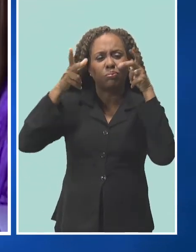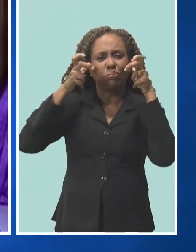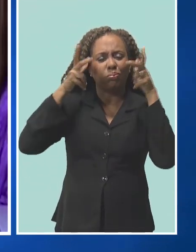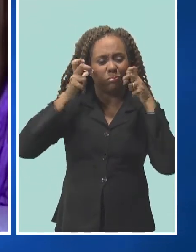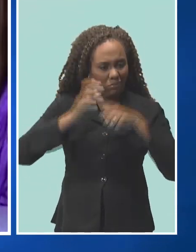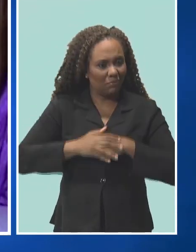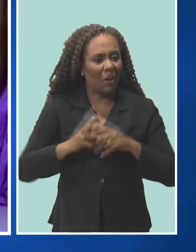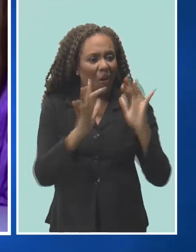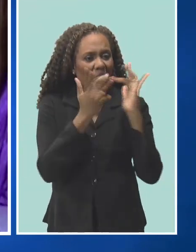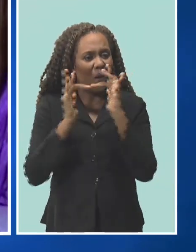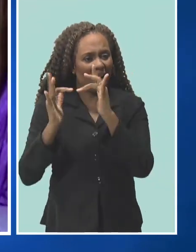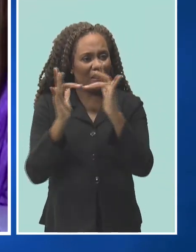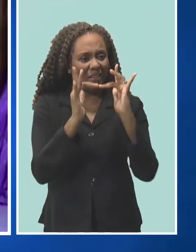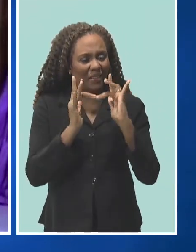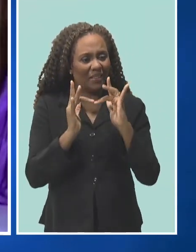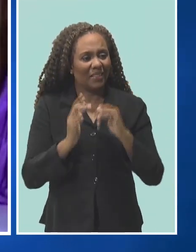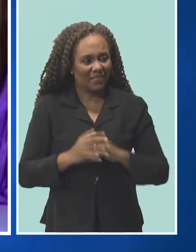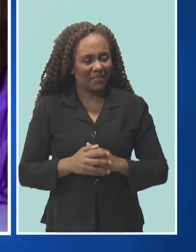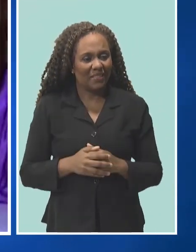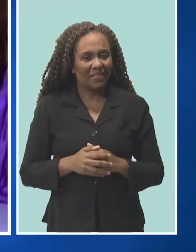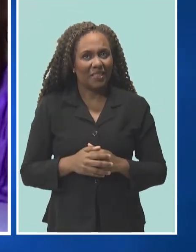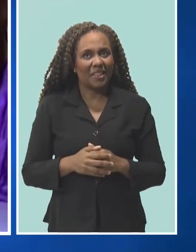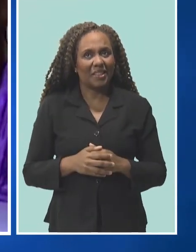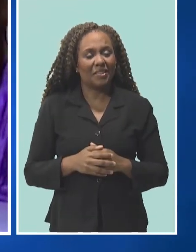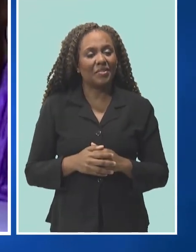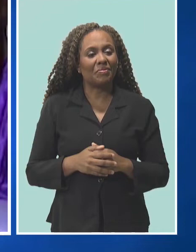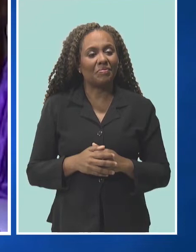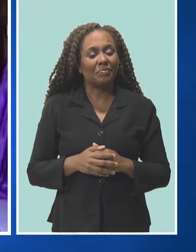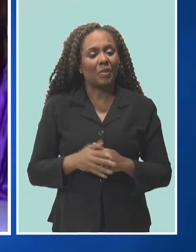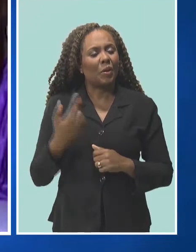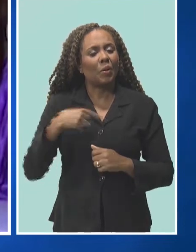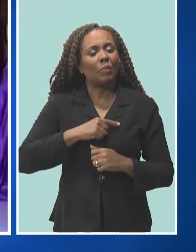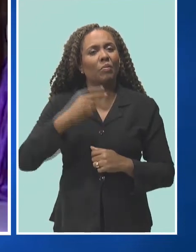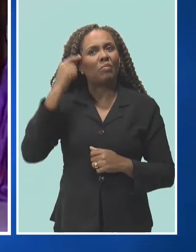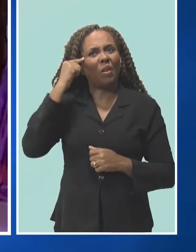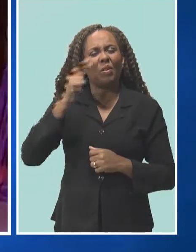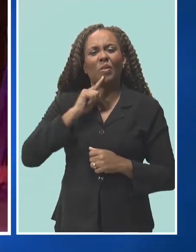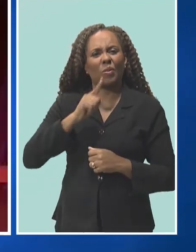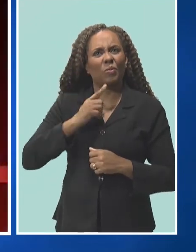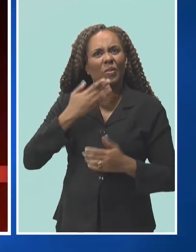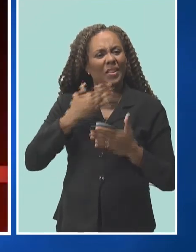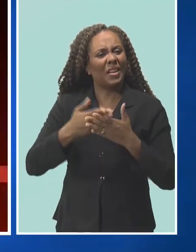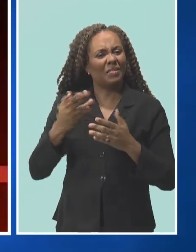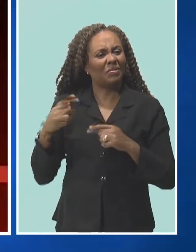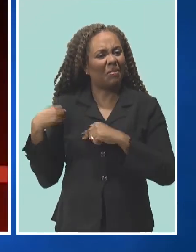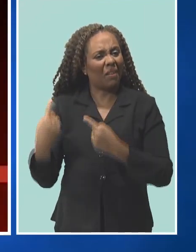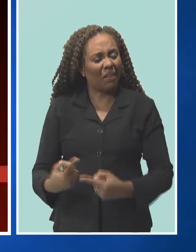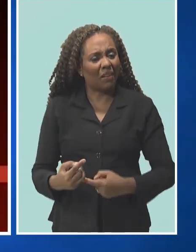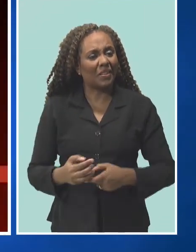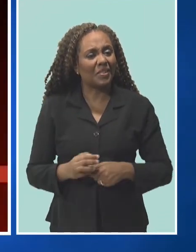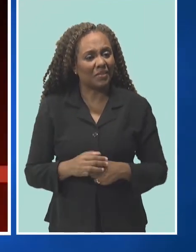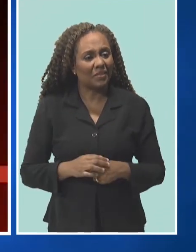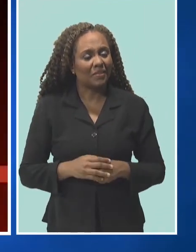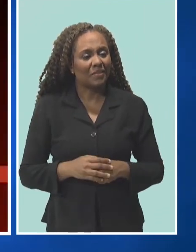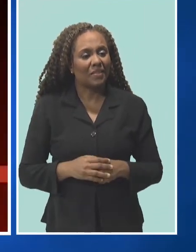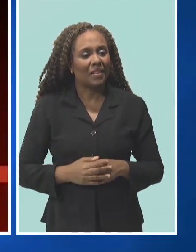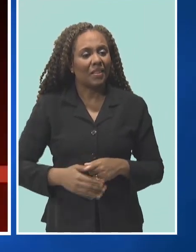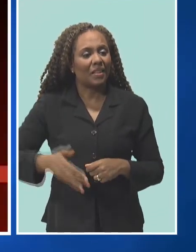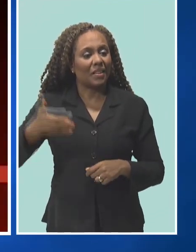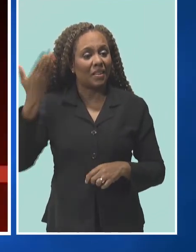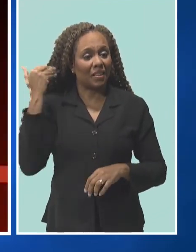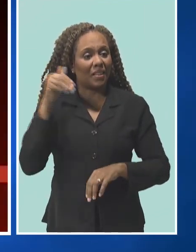the people rather than the people coming to the carnival venue. We thought it went very well. On our platform last night